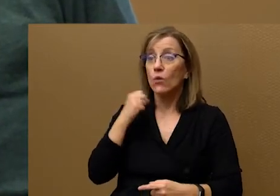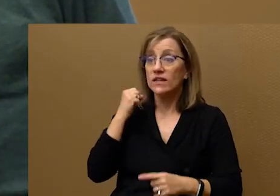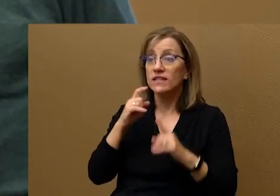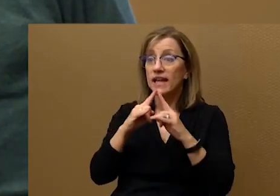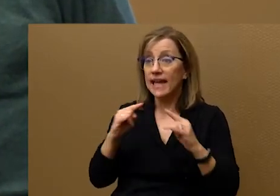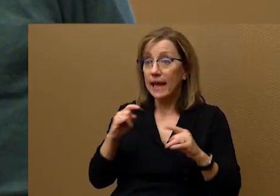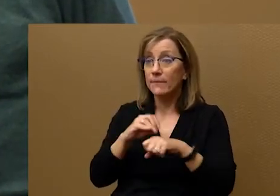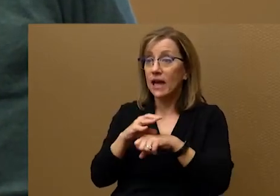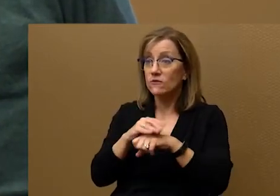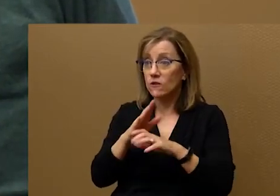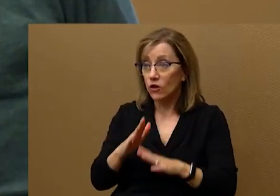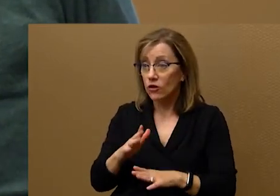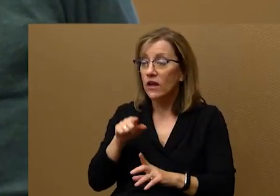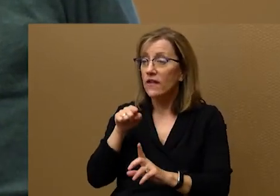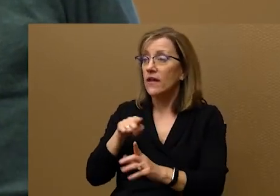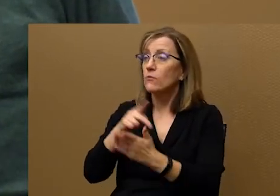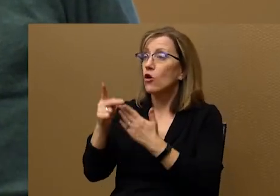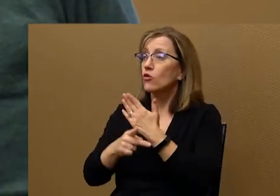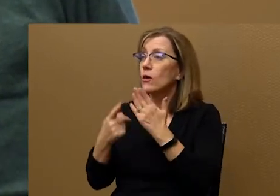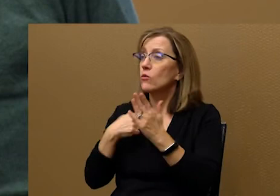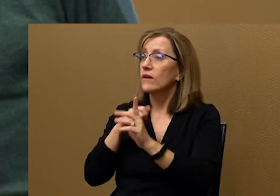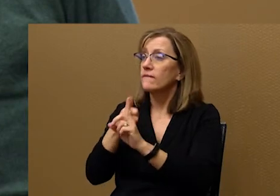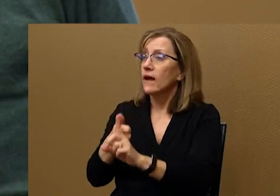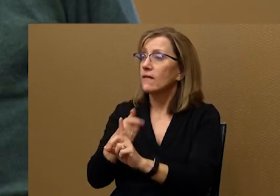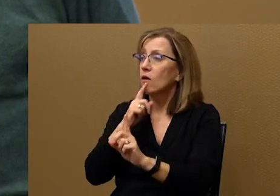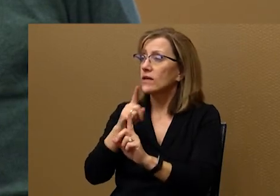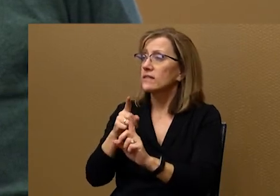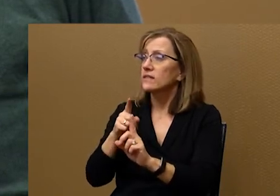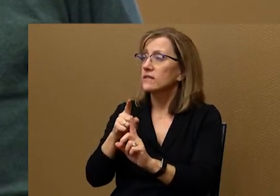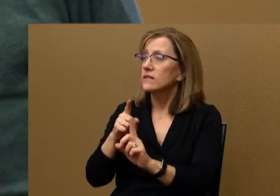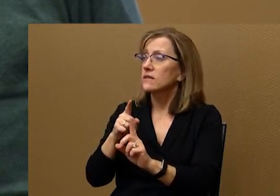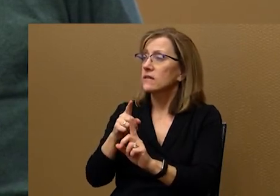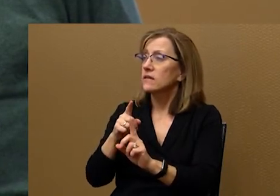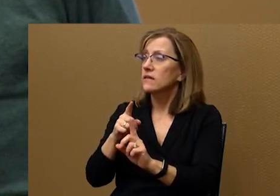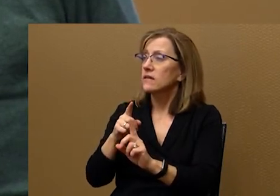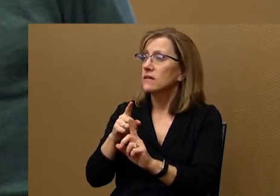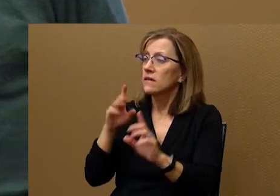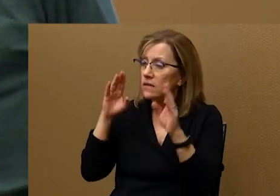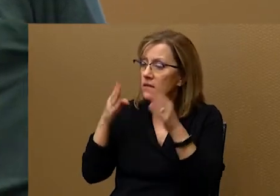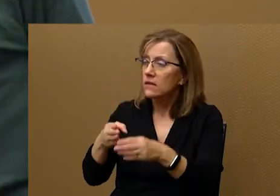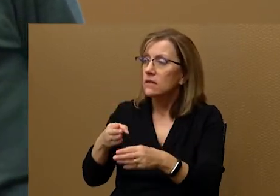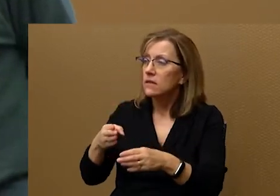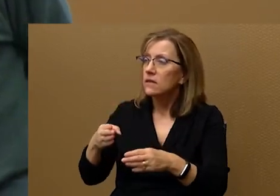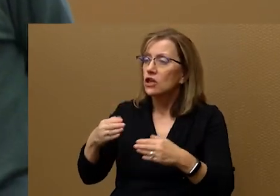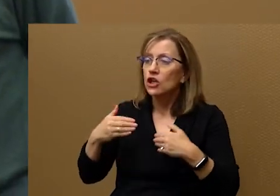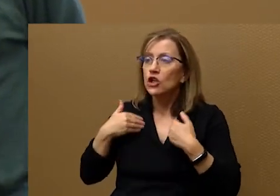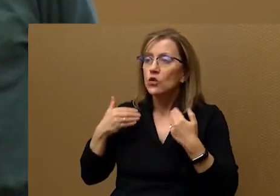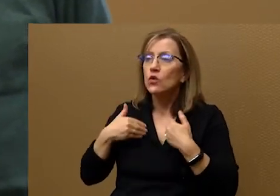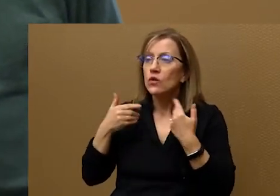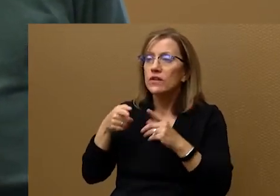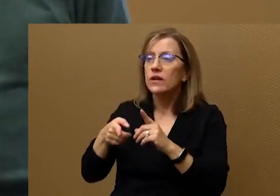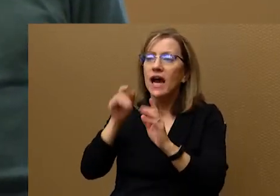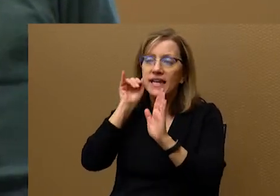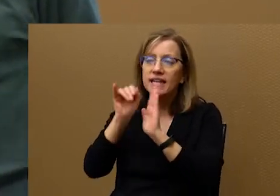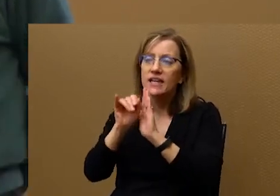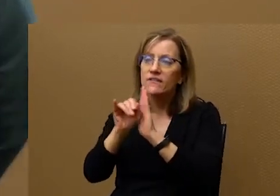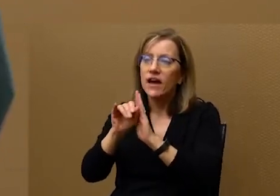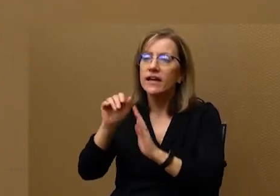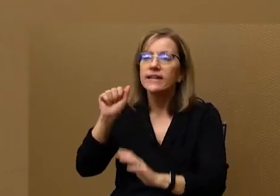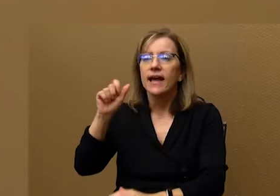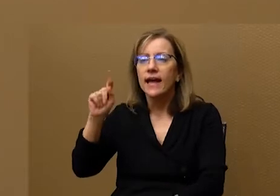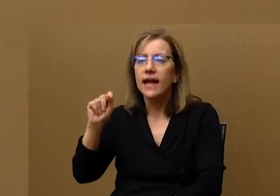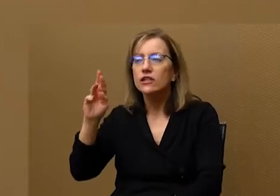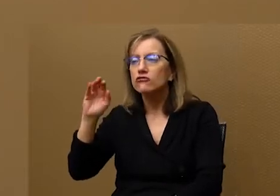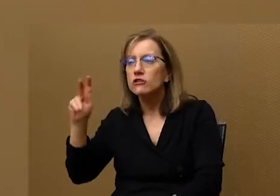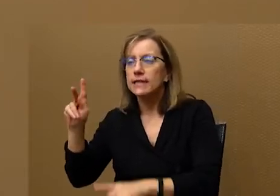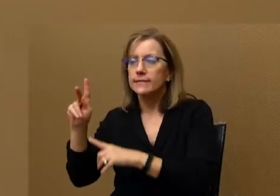that we use is focused on youth that are identified as at risk. I would say a bulk majority of